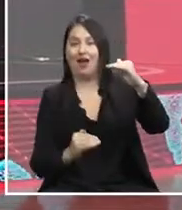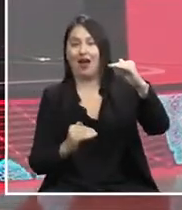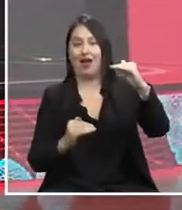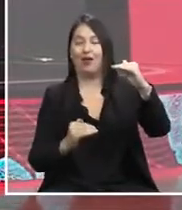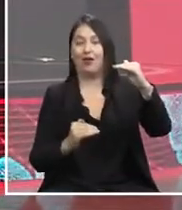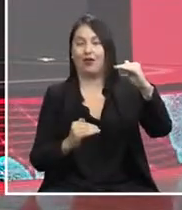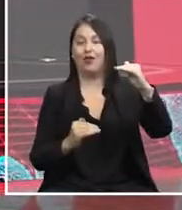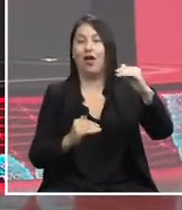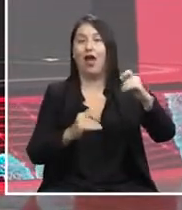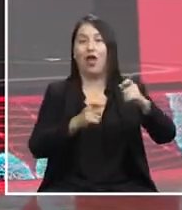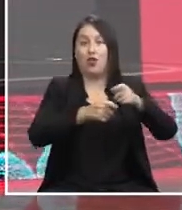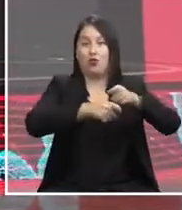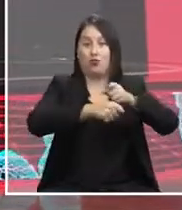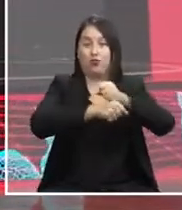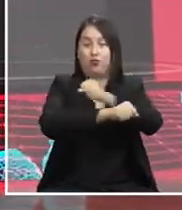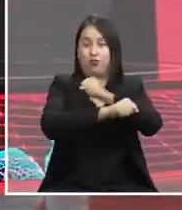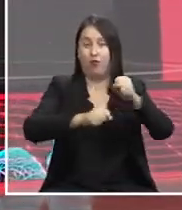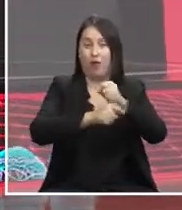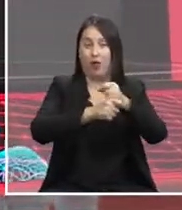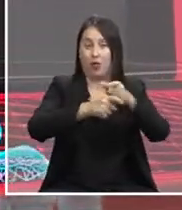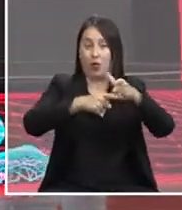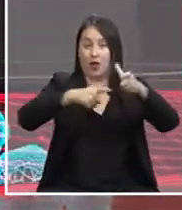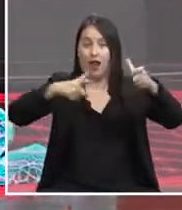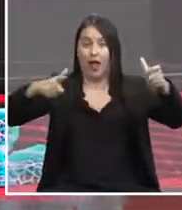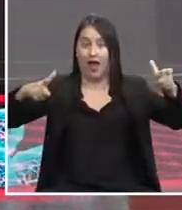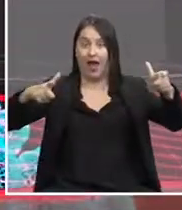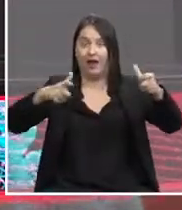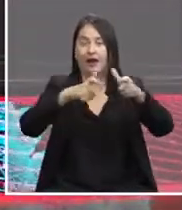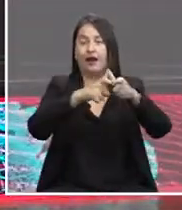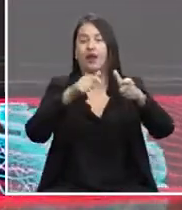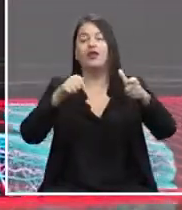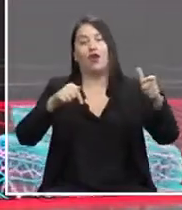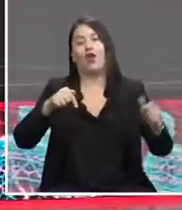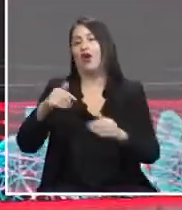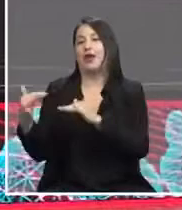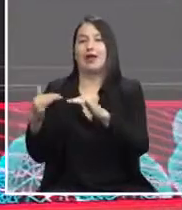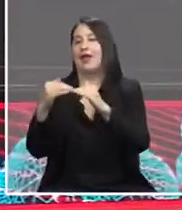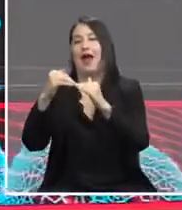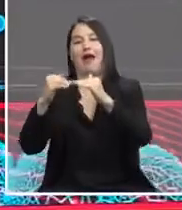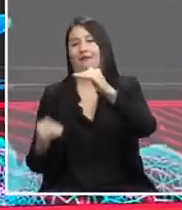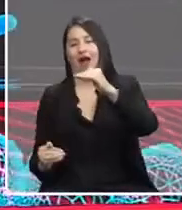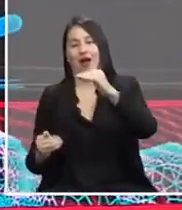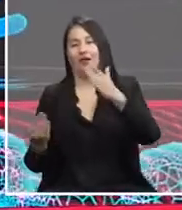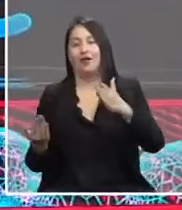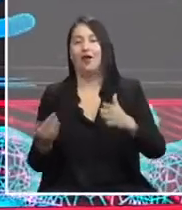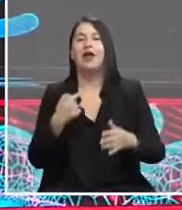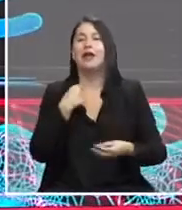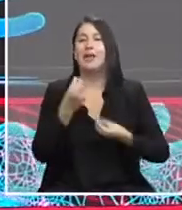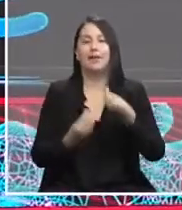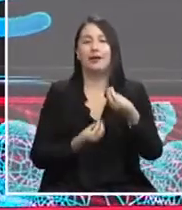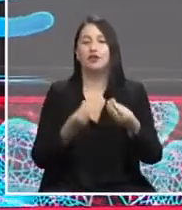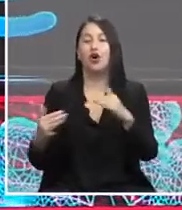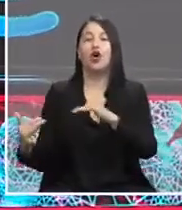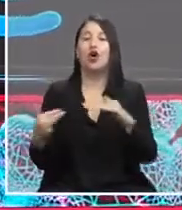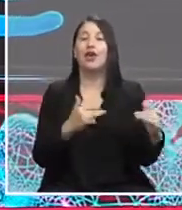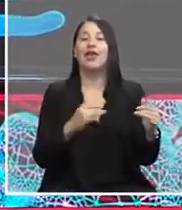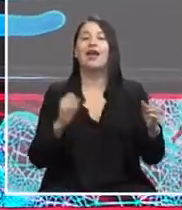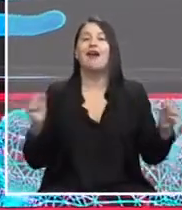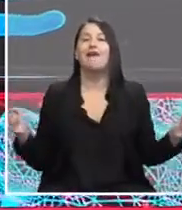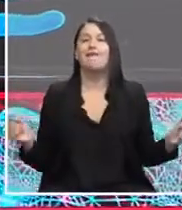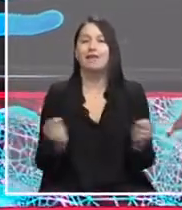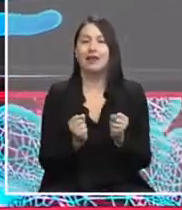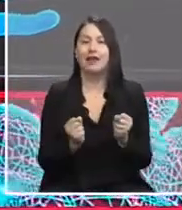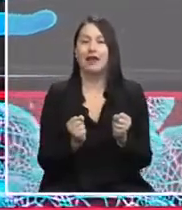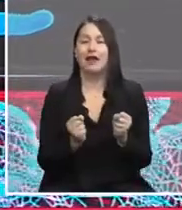separation. This was during the Cold War. Good. But the Cold War is over. And we come to my